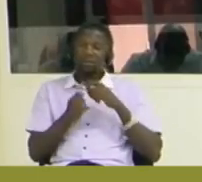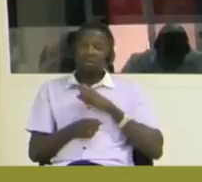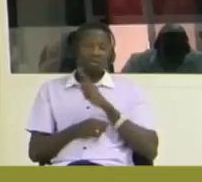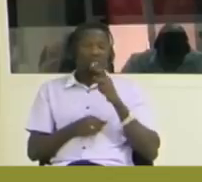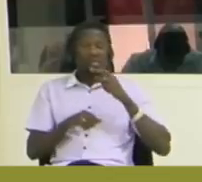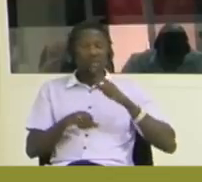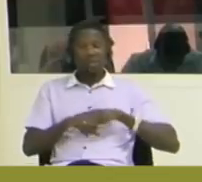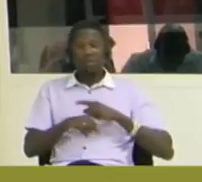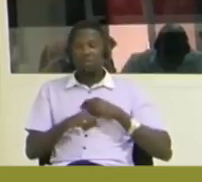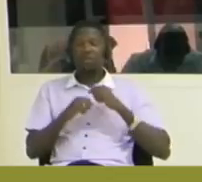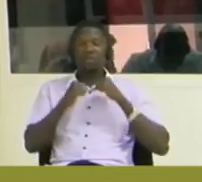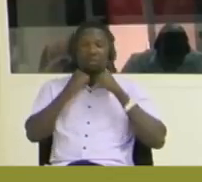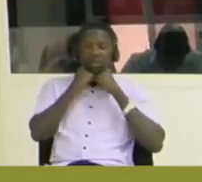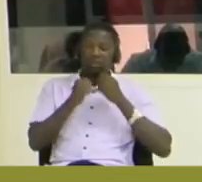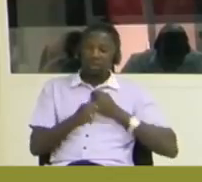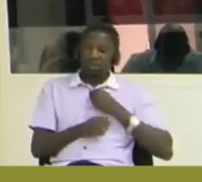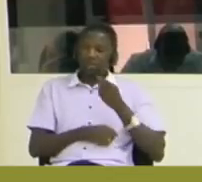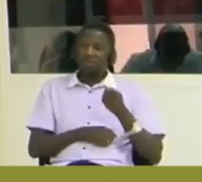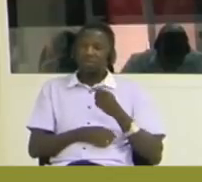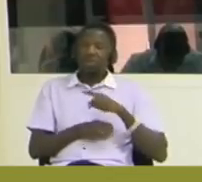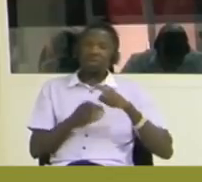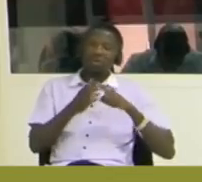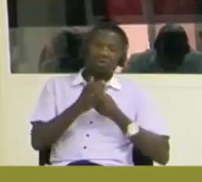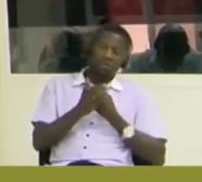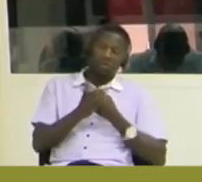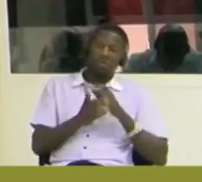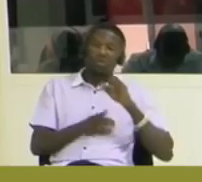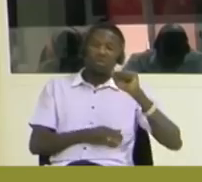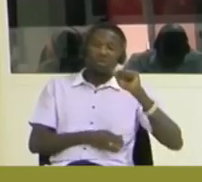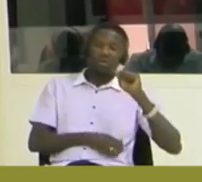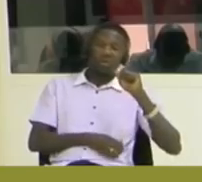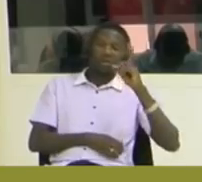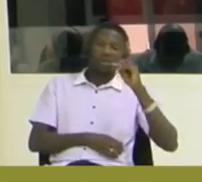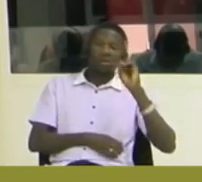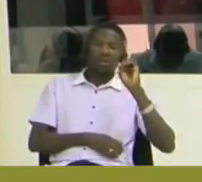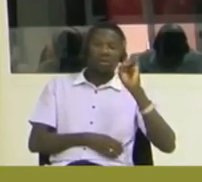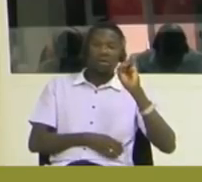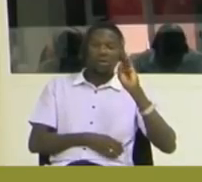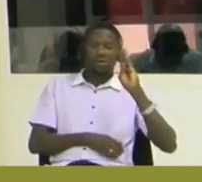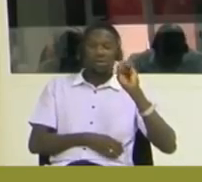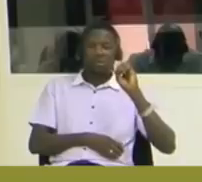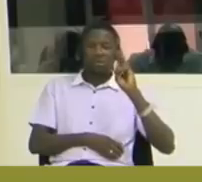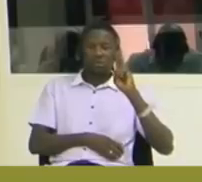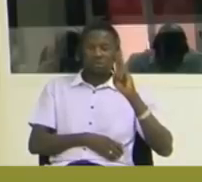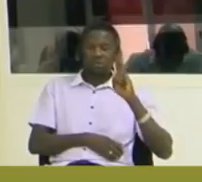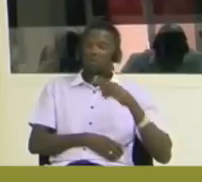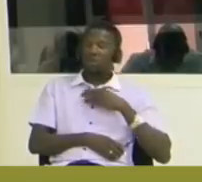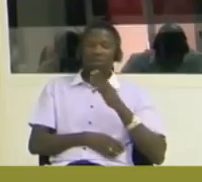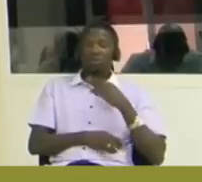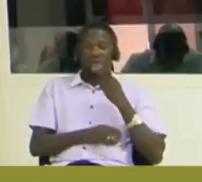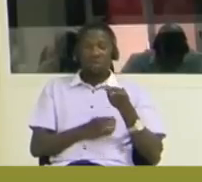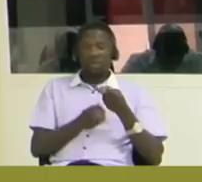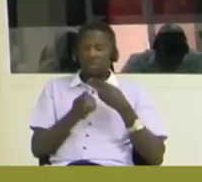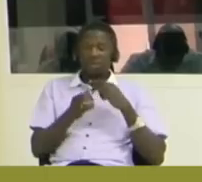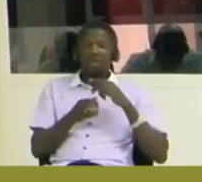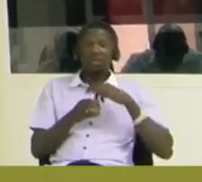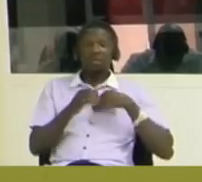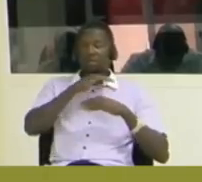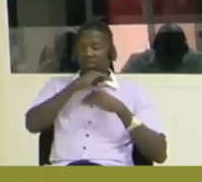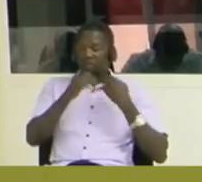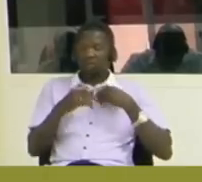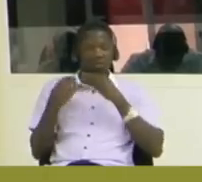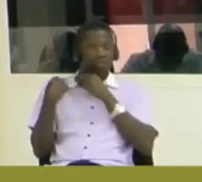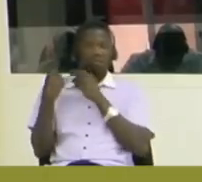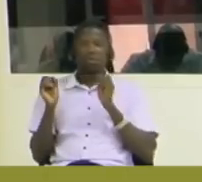him or Saad Ibu Haidara. And I had nothing to do with Saad Ibu Haidara's death. Well, you have everything to do to do with